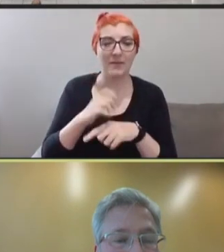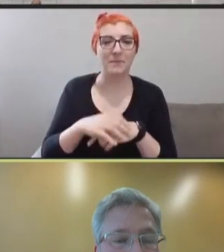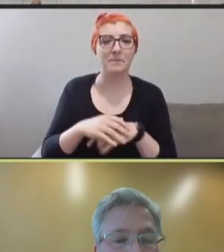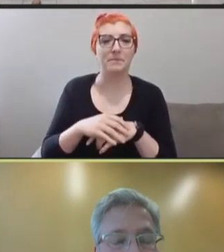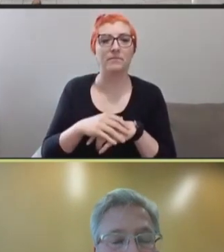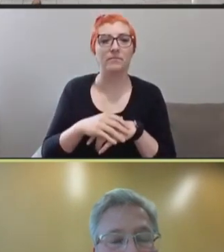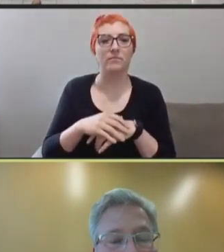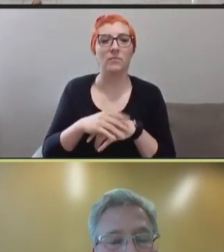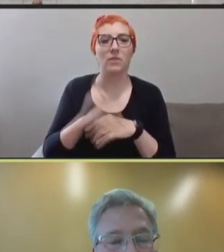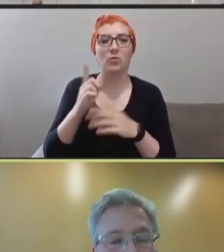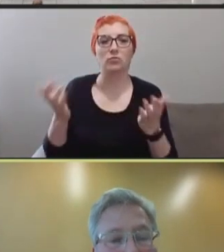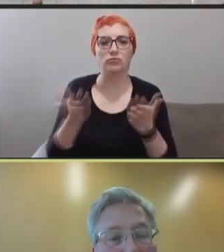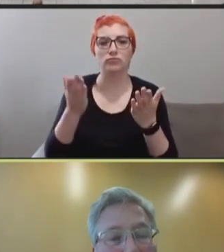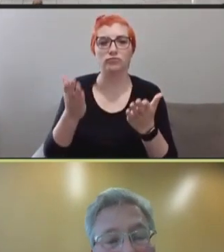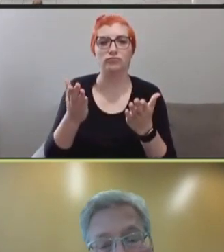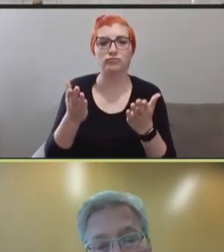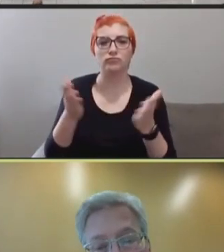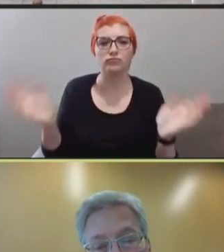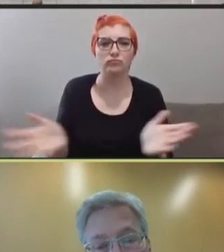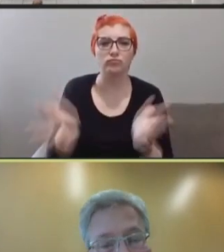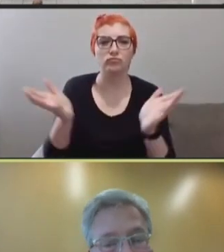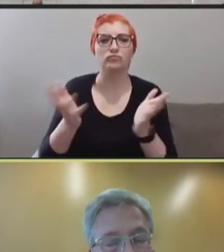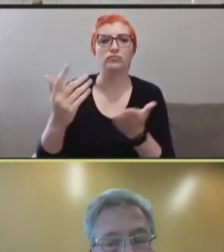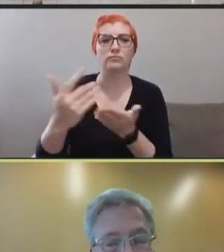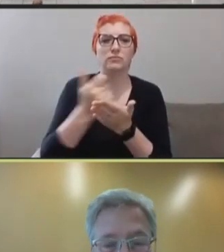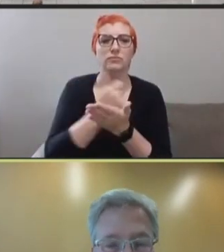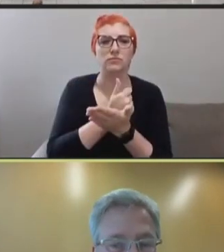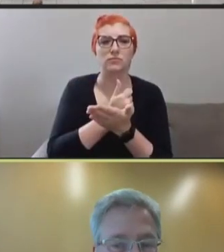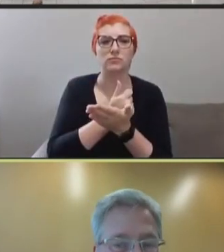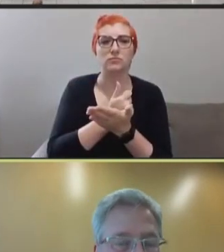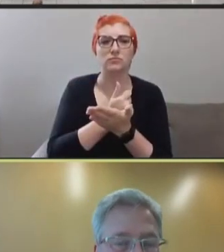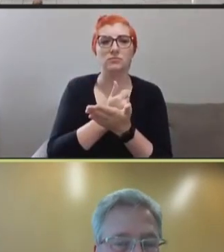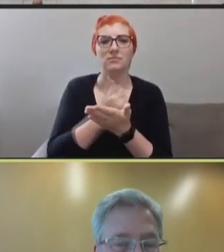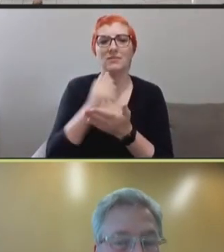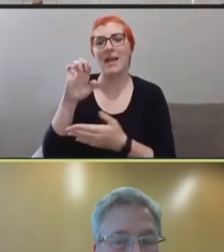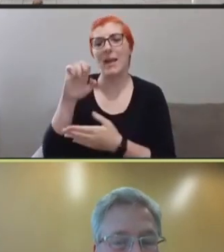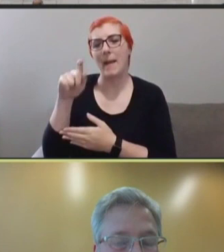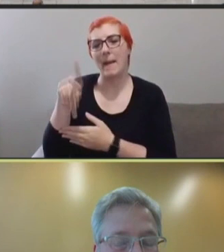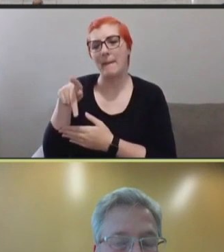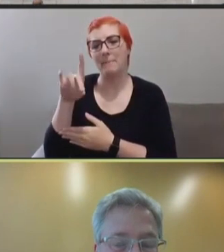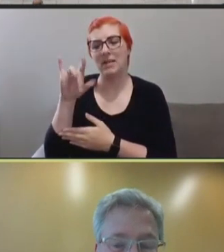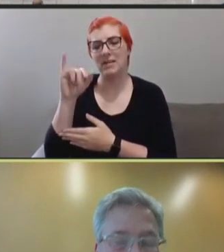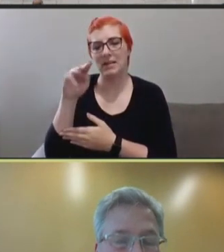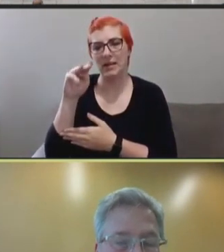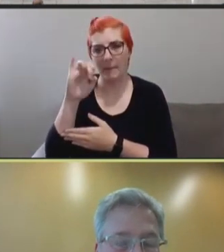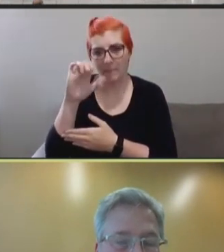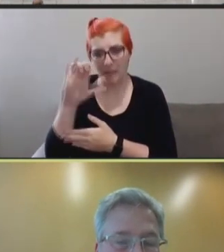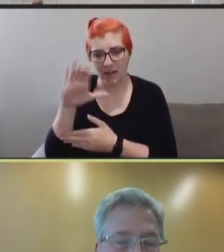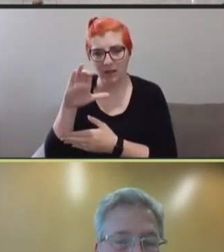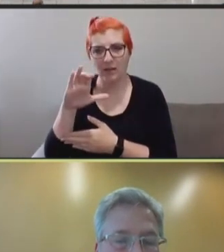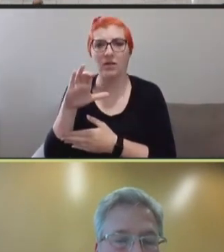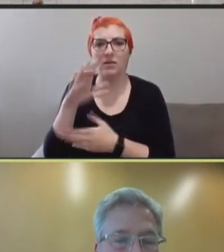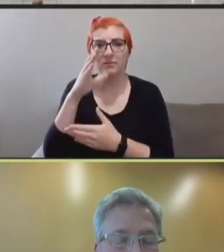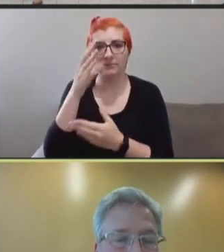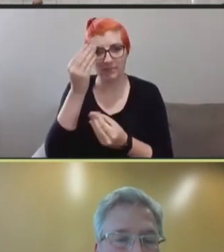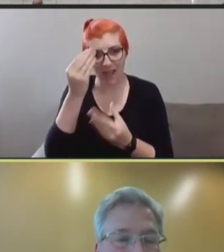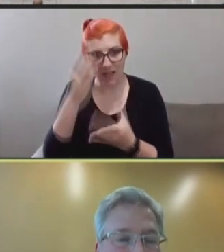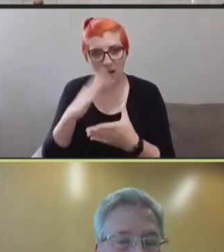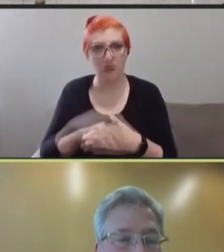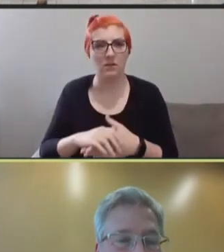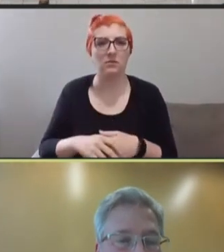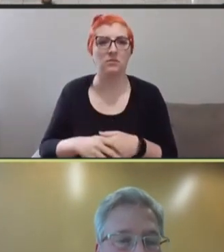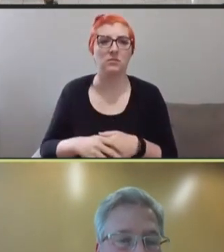recommend the promotion and collection of robust epidemiological data. So there is a basic science